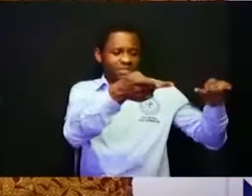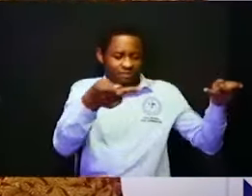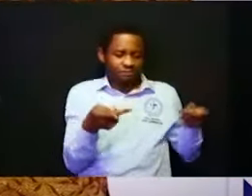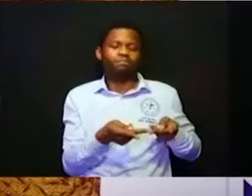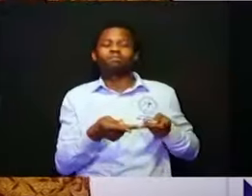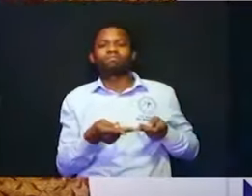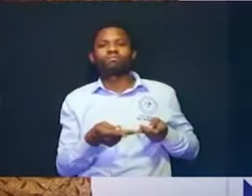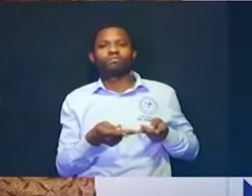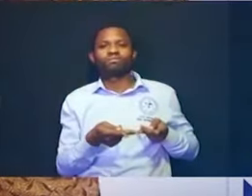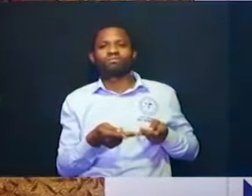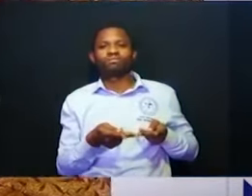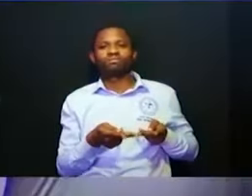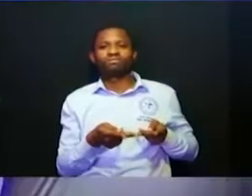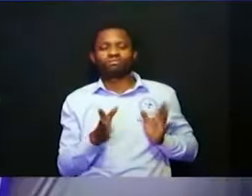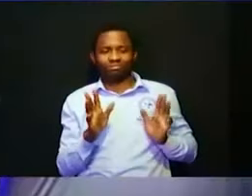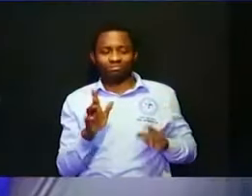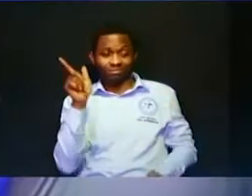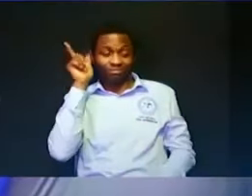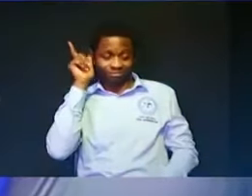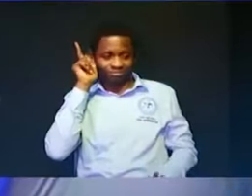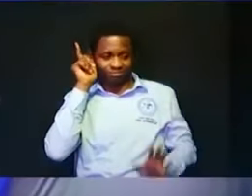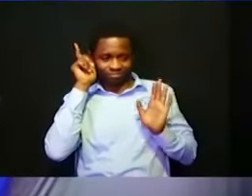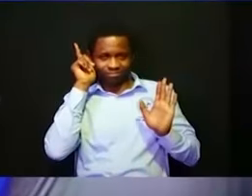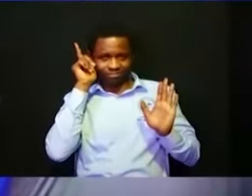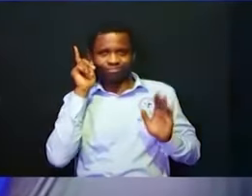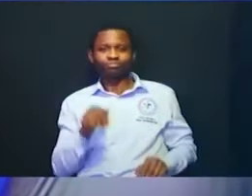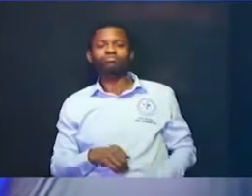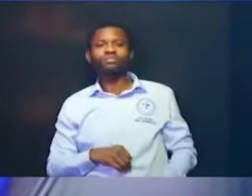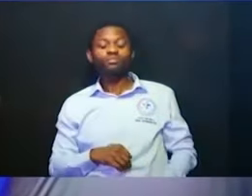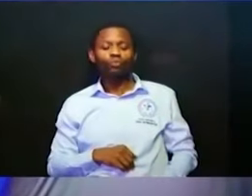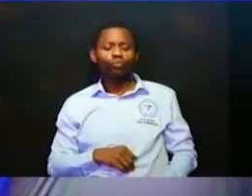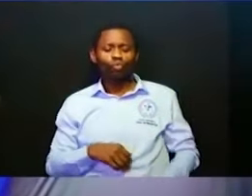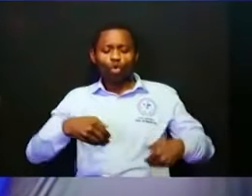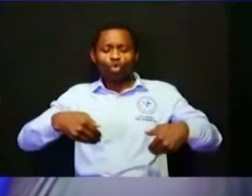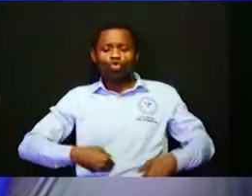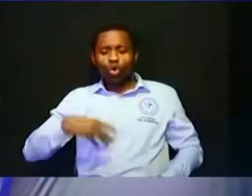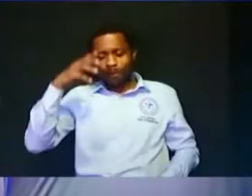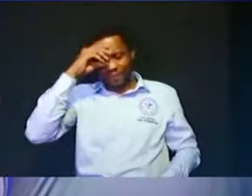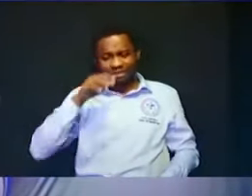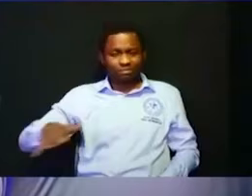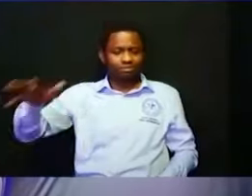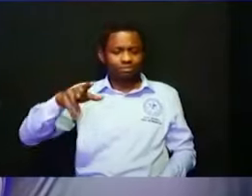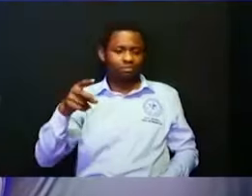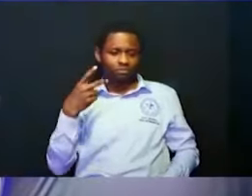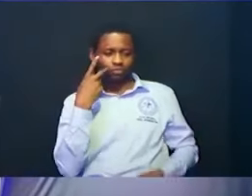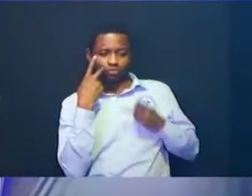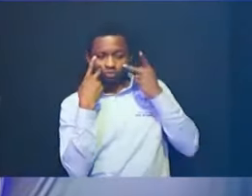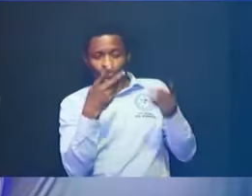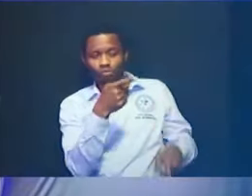so. Now, listening to him. The young man saw me and stepped aside.